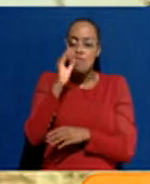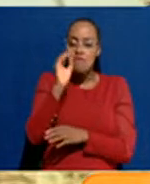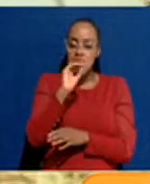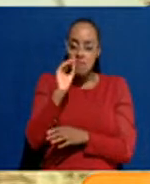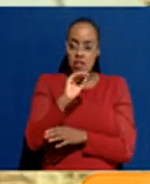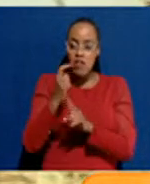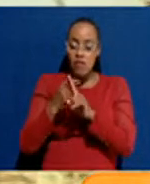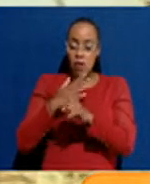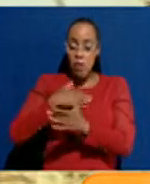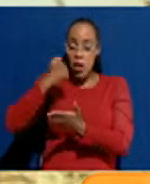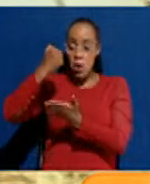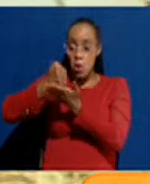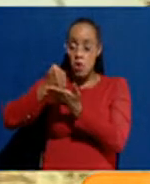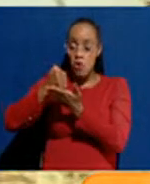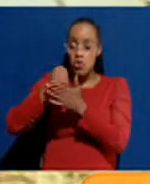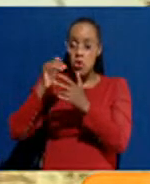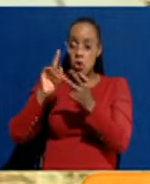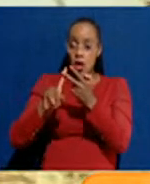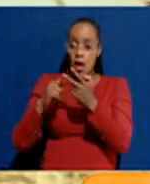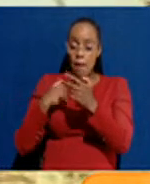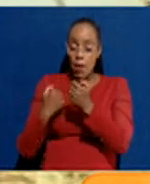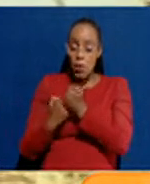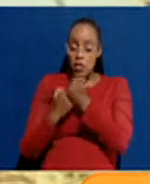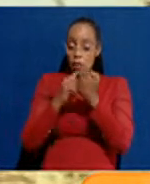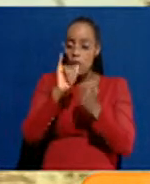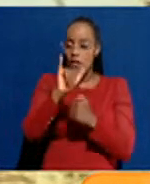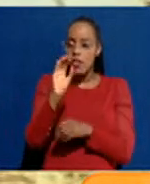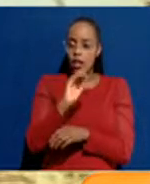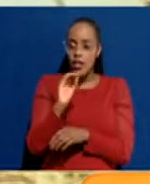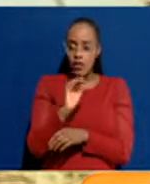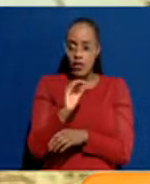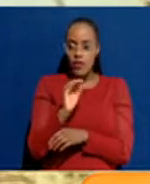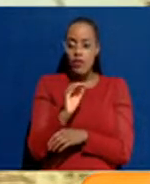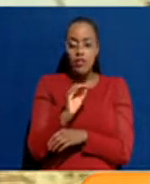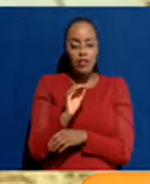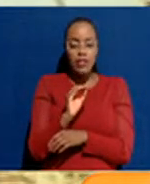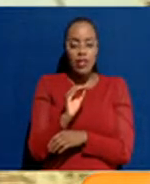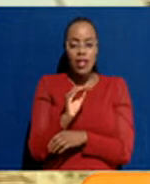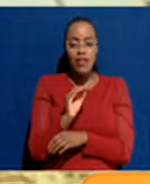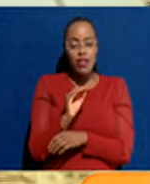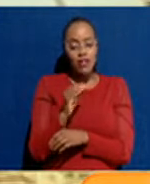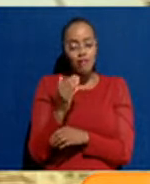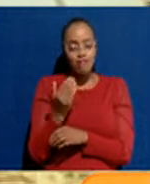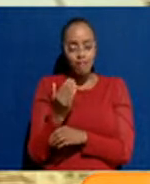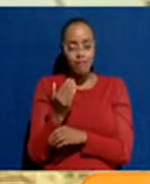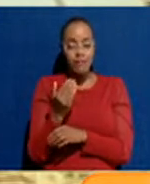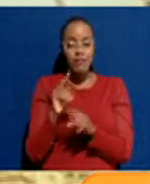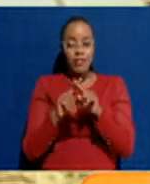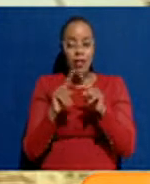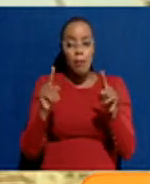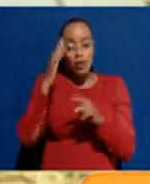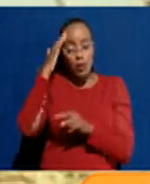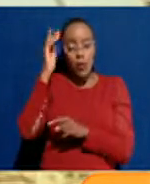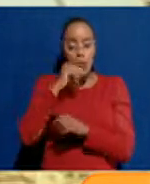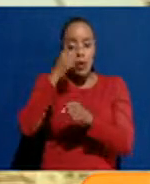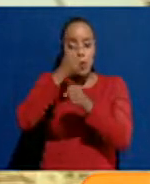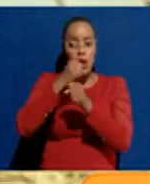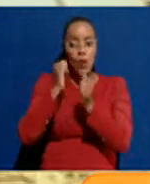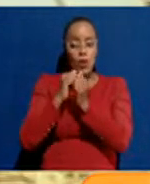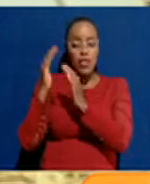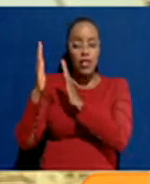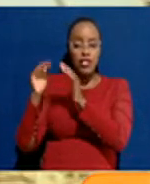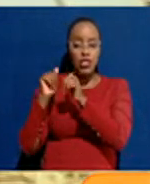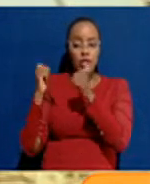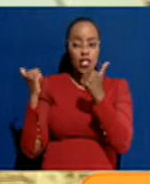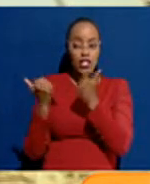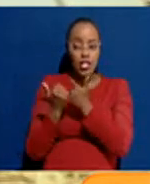from my office, and I will never facilitate any. Okay. And all of them already know that. But we do know, we are working with security agencies